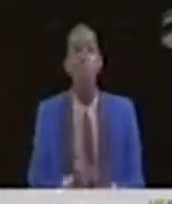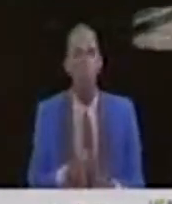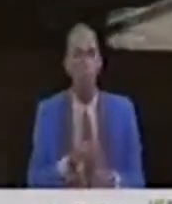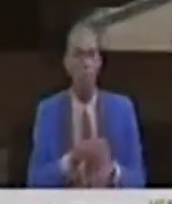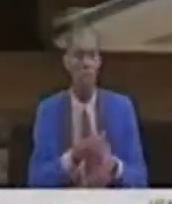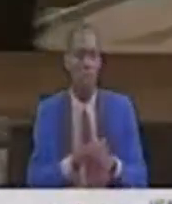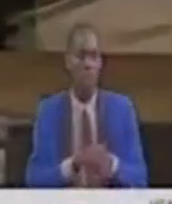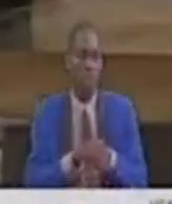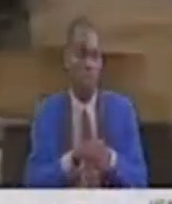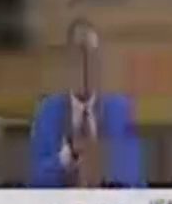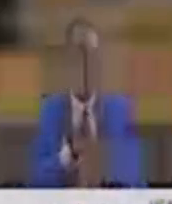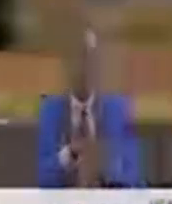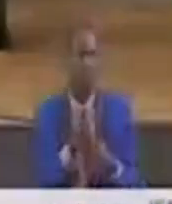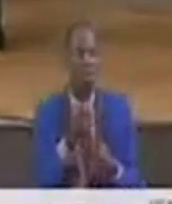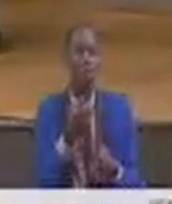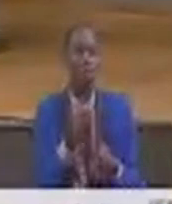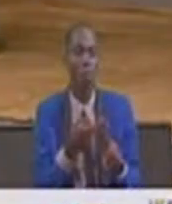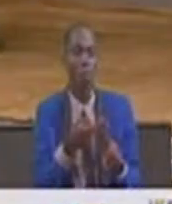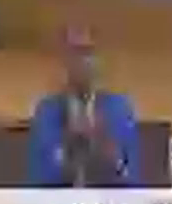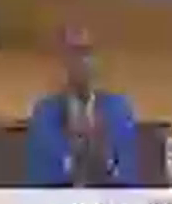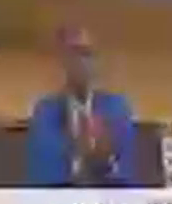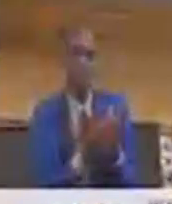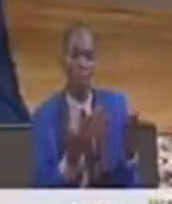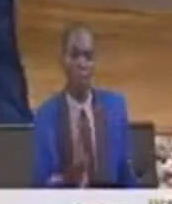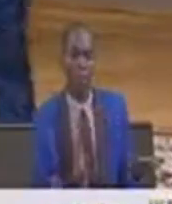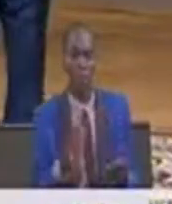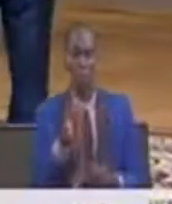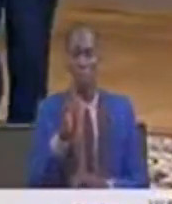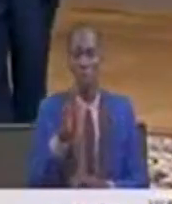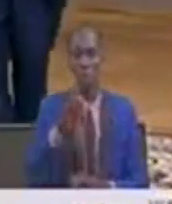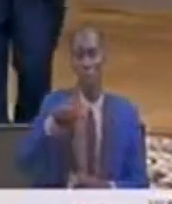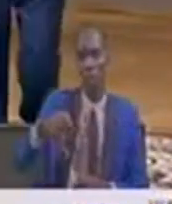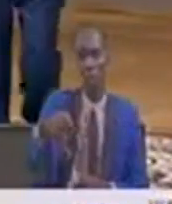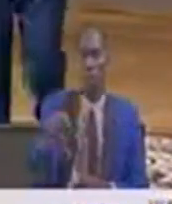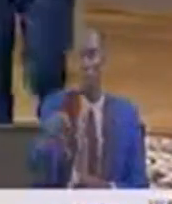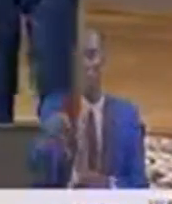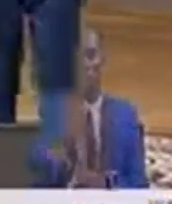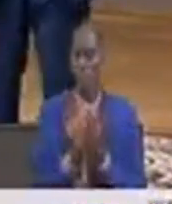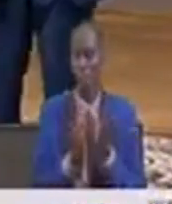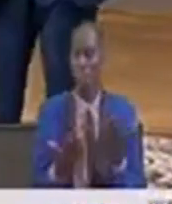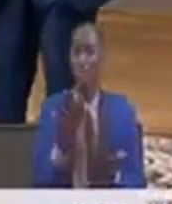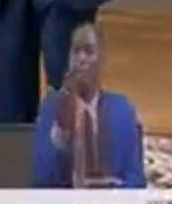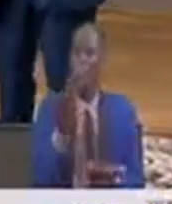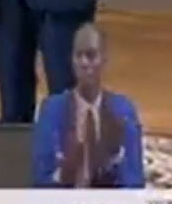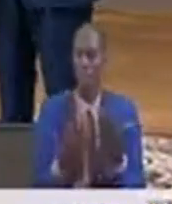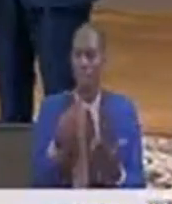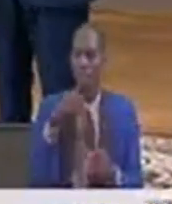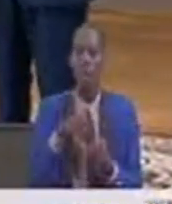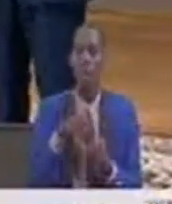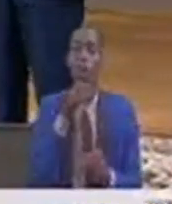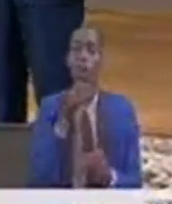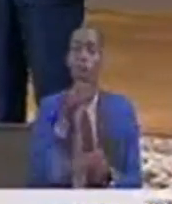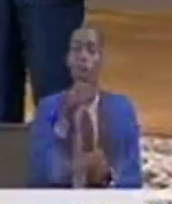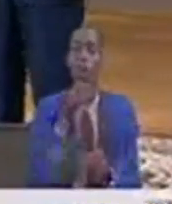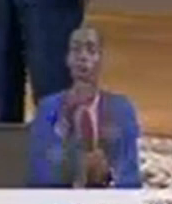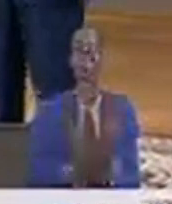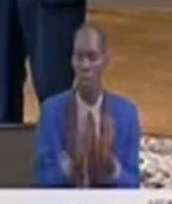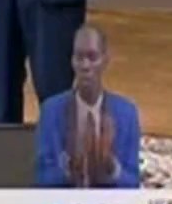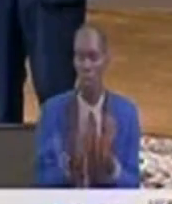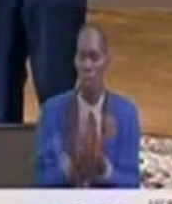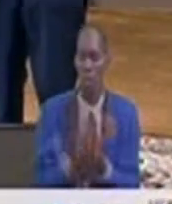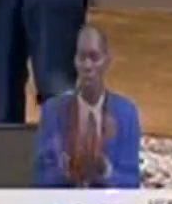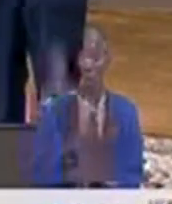word from King James Version, might say that God did tempt Abraham. Really,